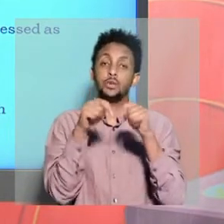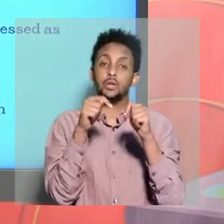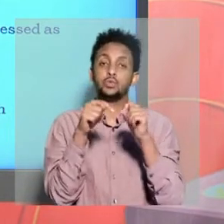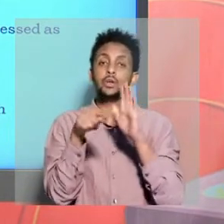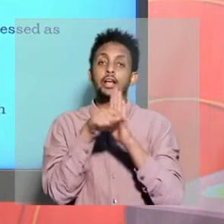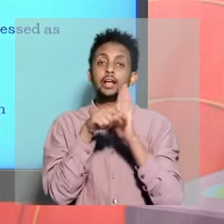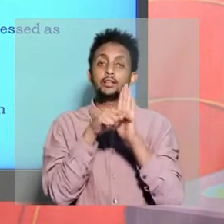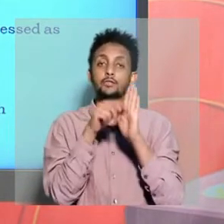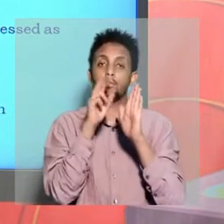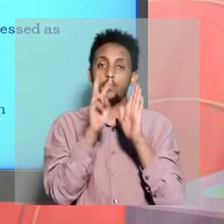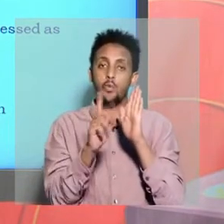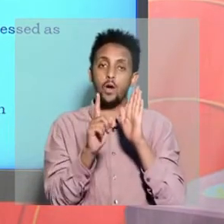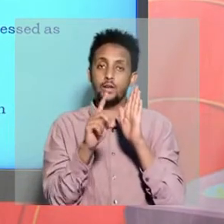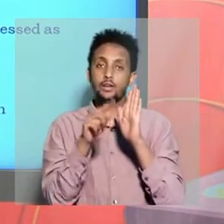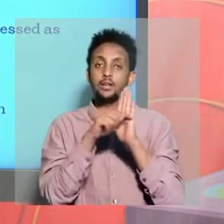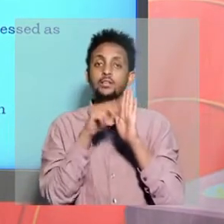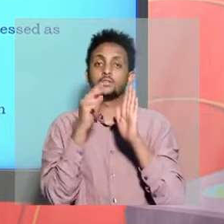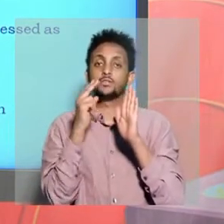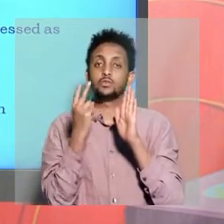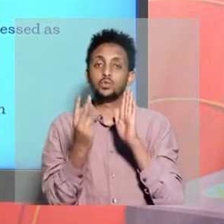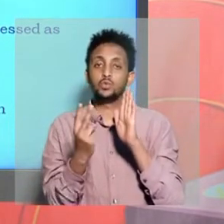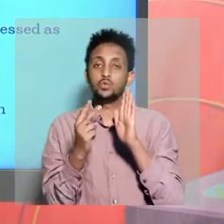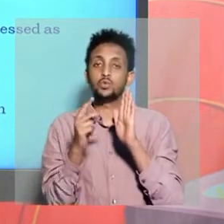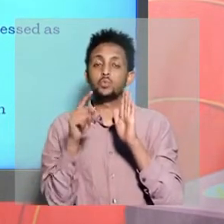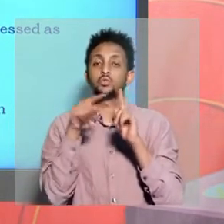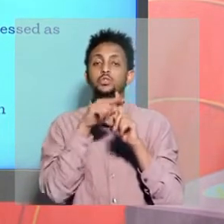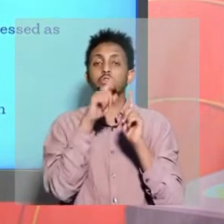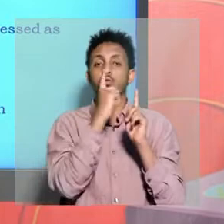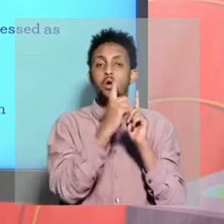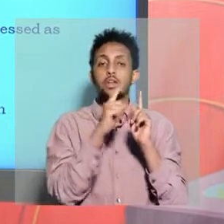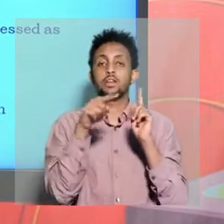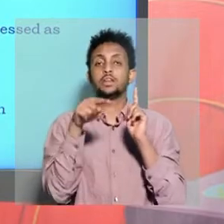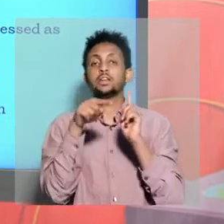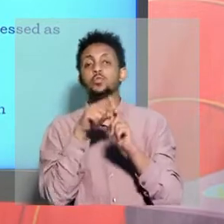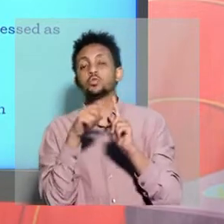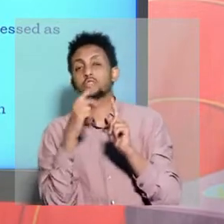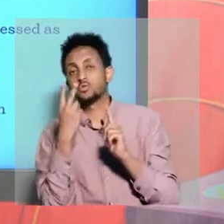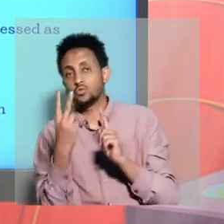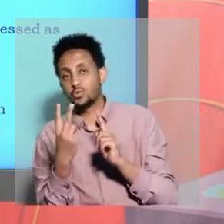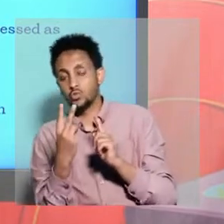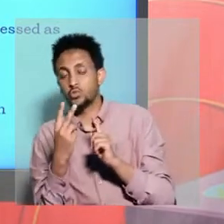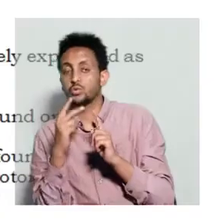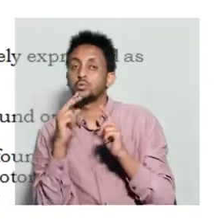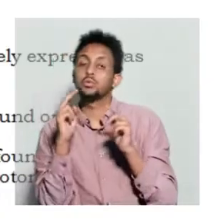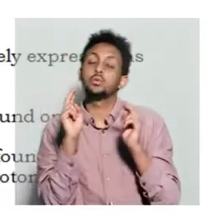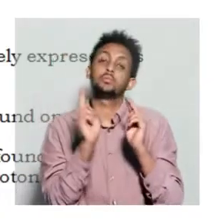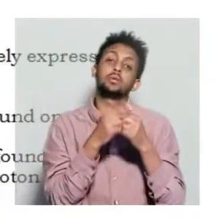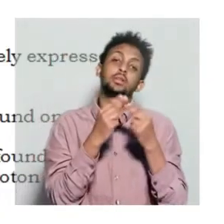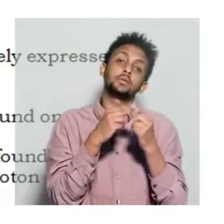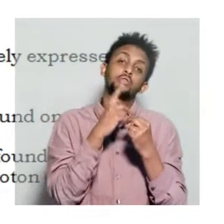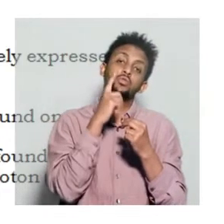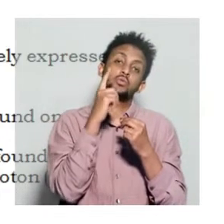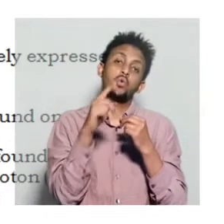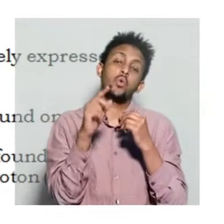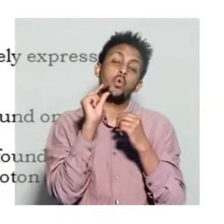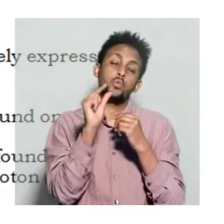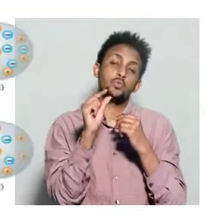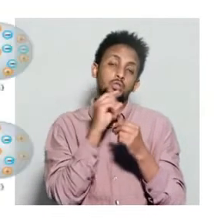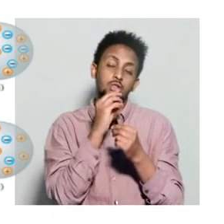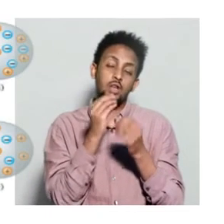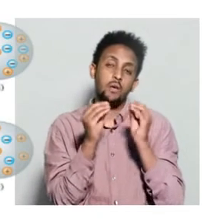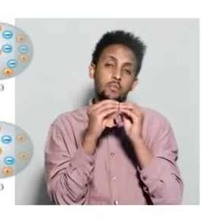-1, -2, +1, +2, and so on. Times the multiplication of this smallest amount of